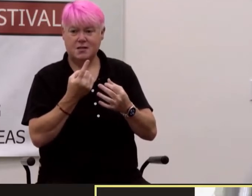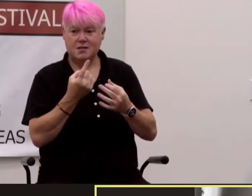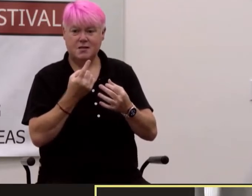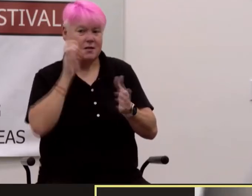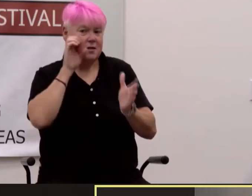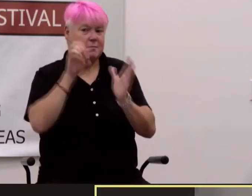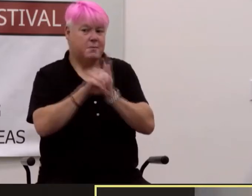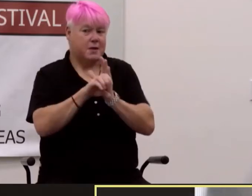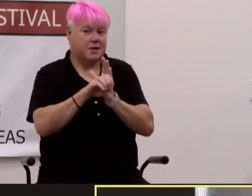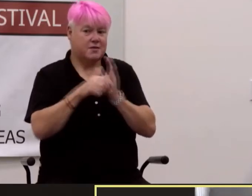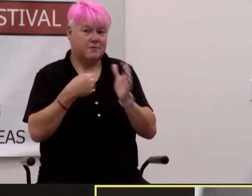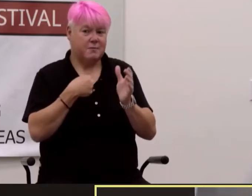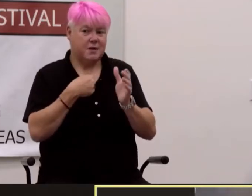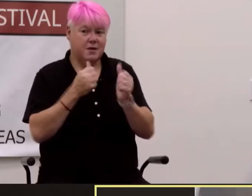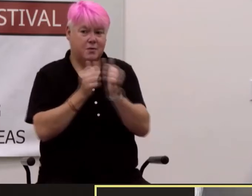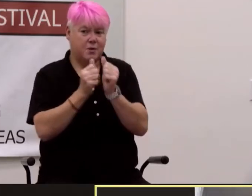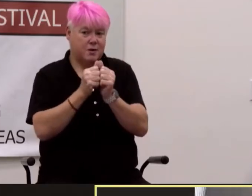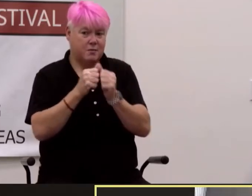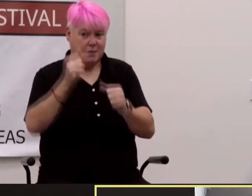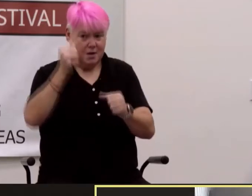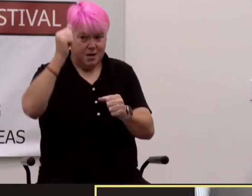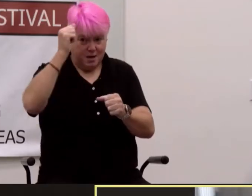me with my brothers, I think, Shane,